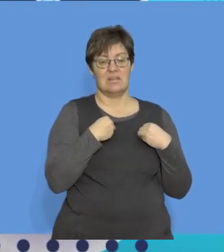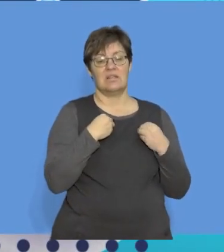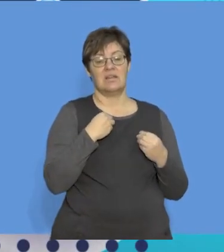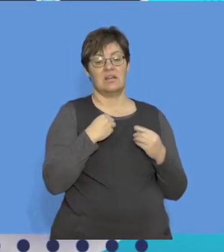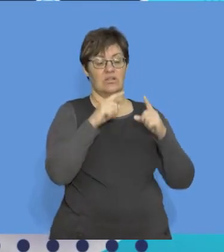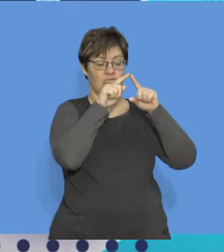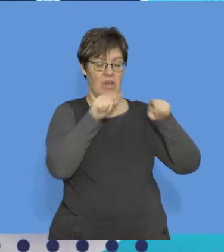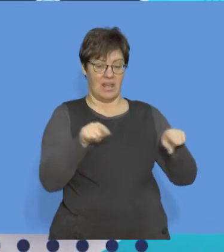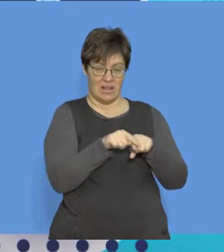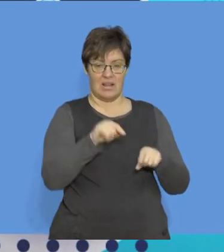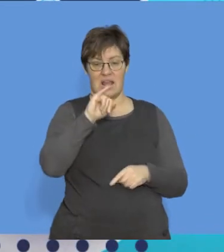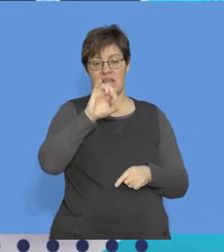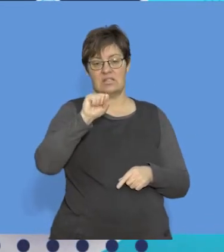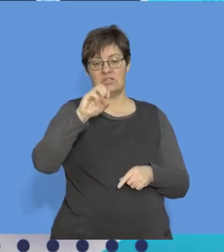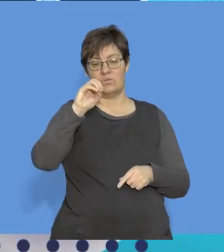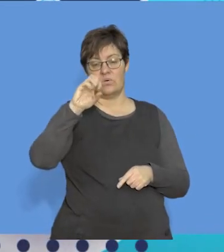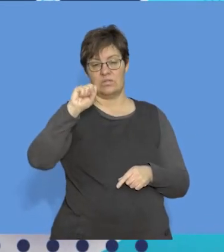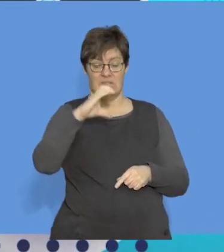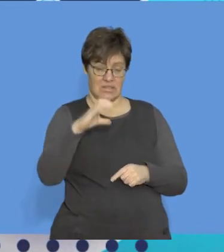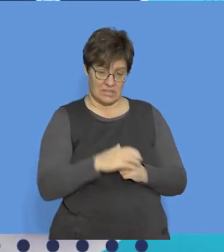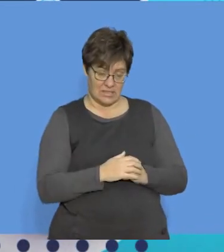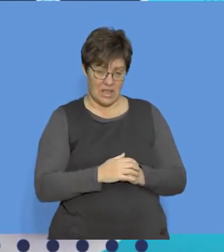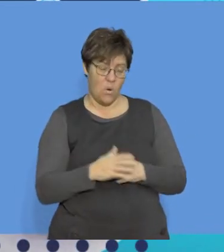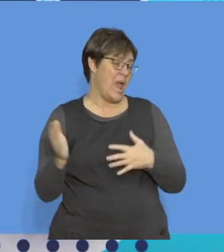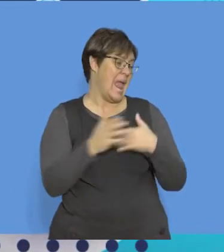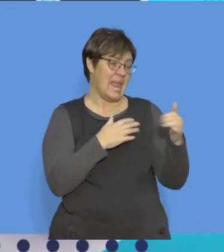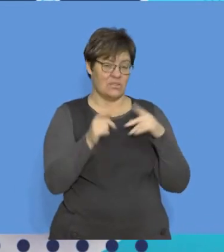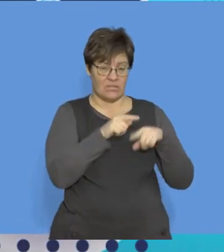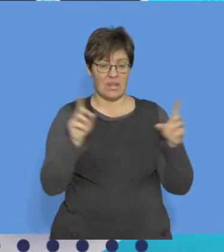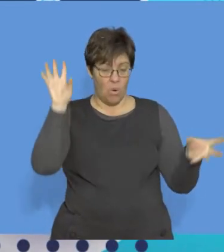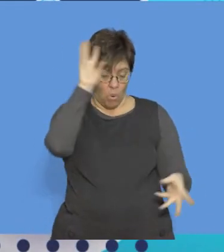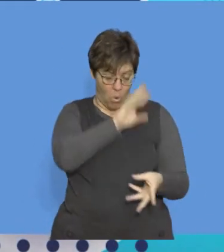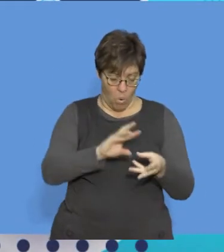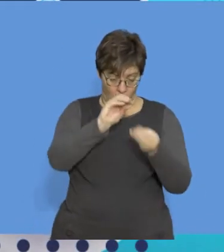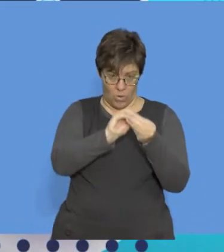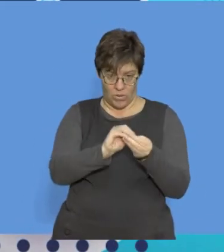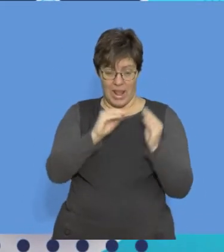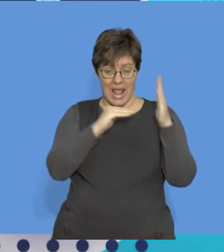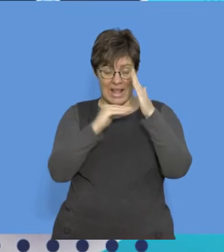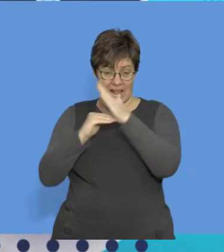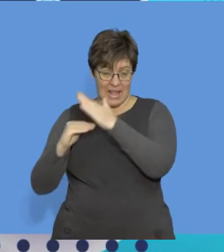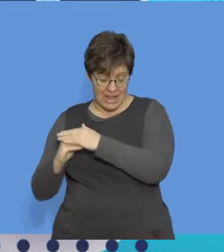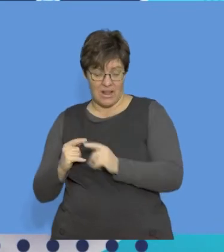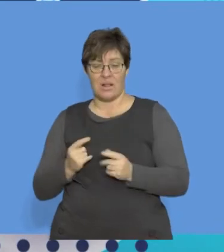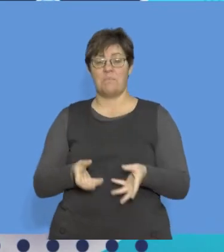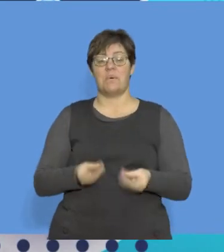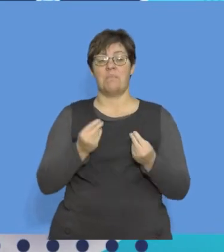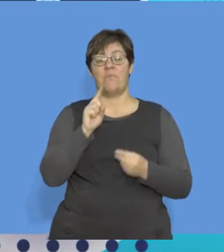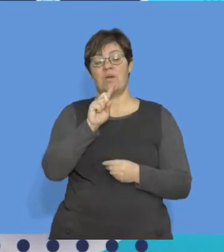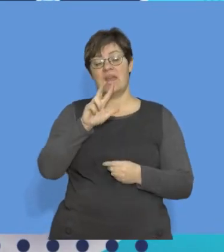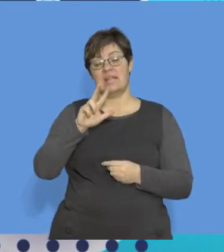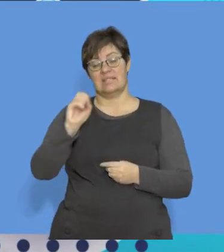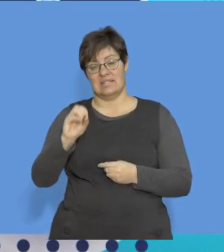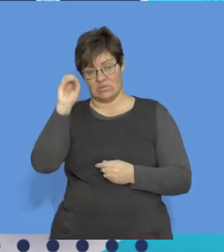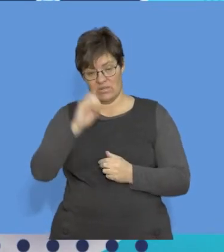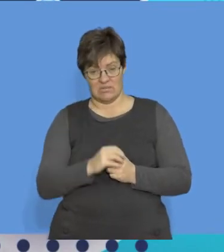and the properties of any triangle that the angles add up to 180 degrees. I really, really hope this is kind of